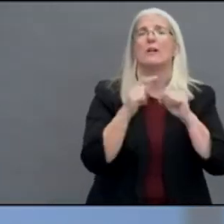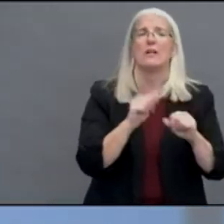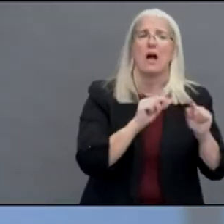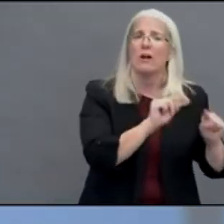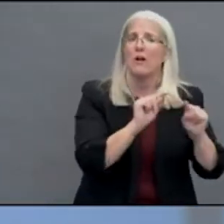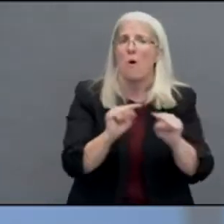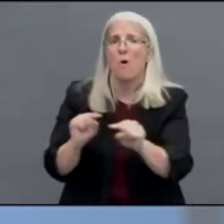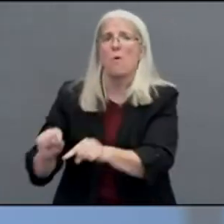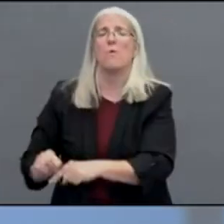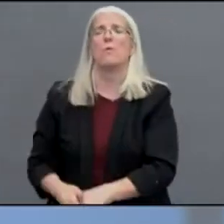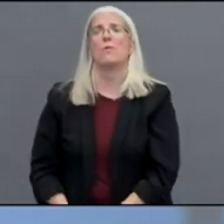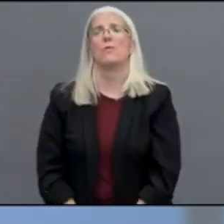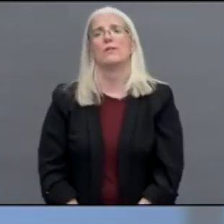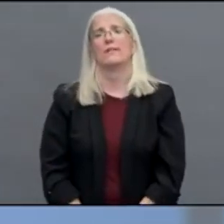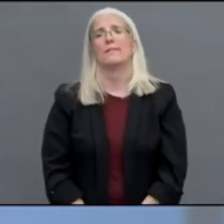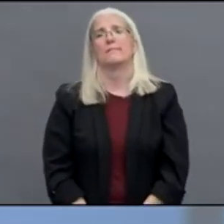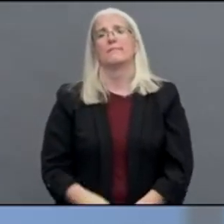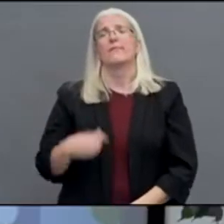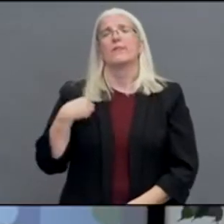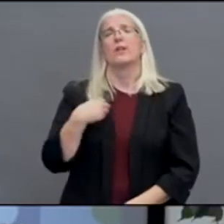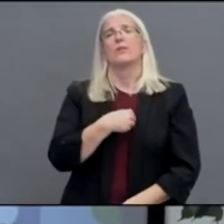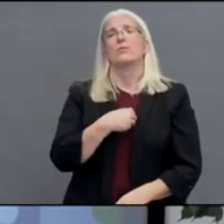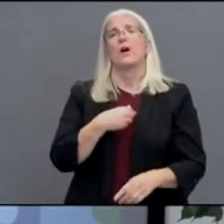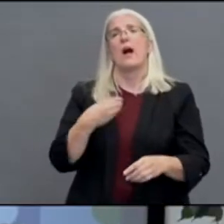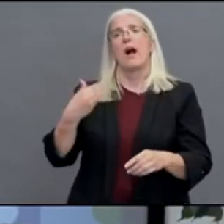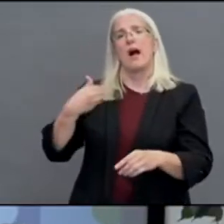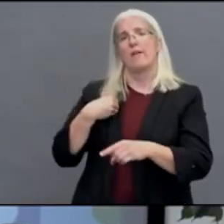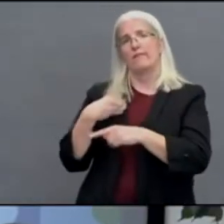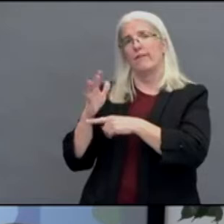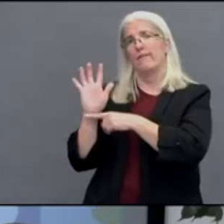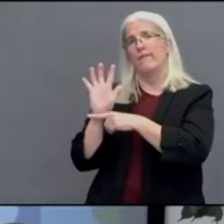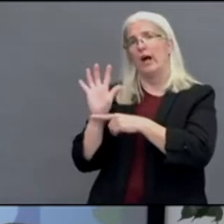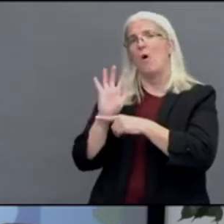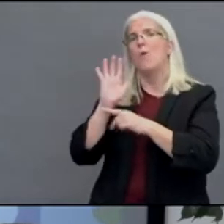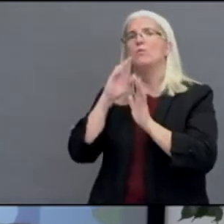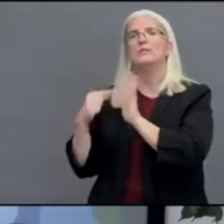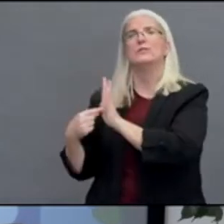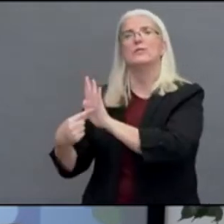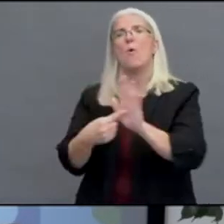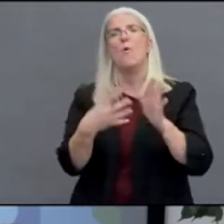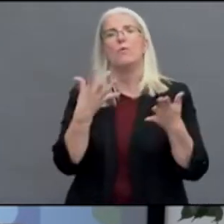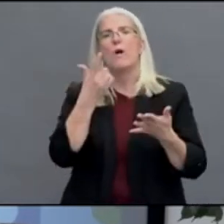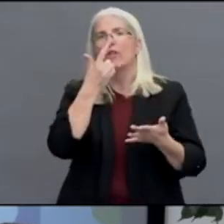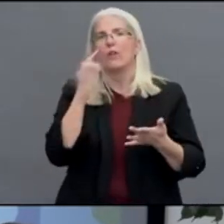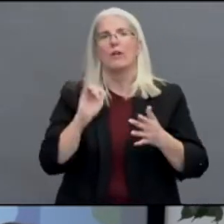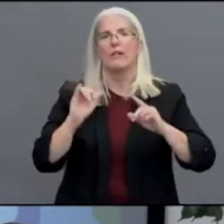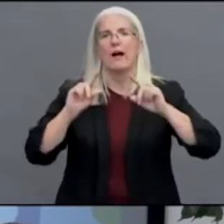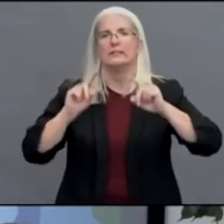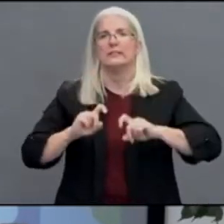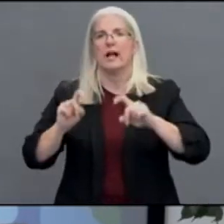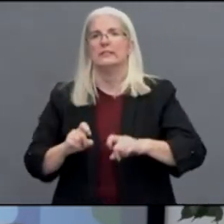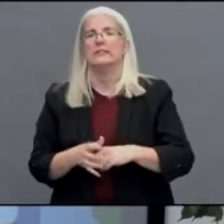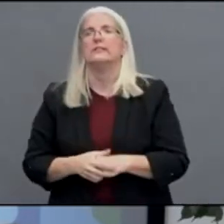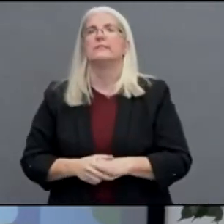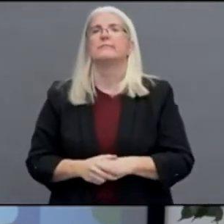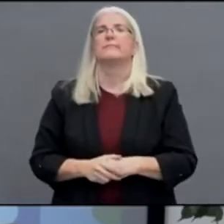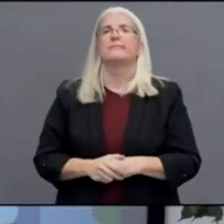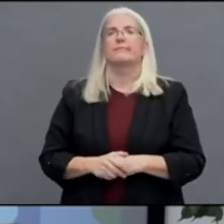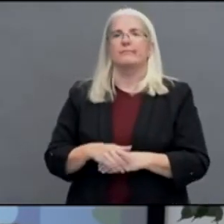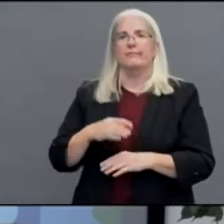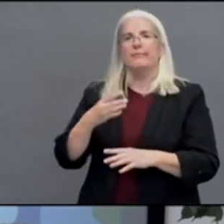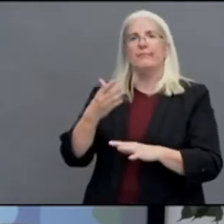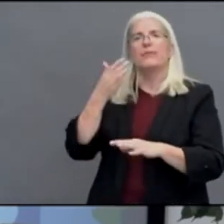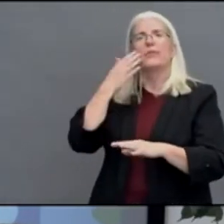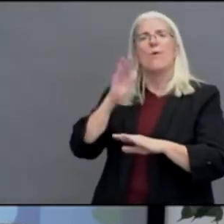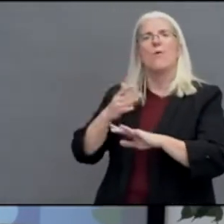so we have a video that we'd like to show because I've also heard I went in the beginning and it hurt so much, I will never get tested